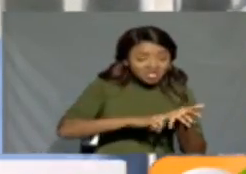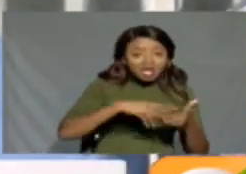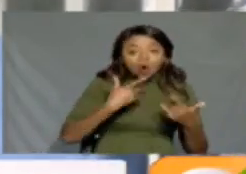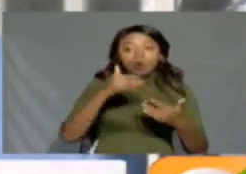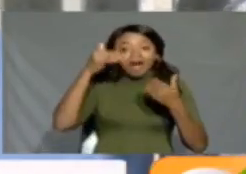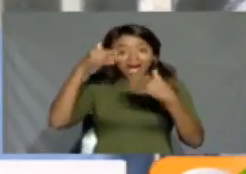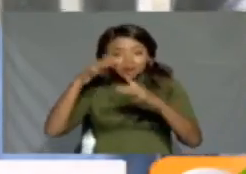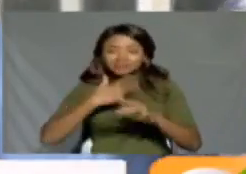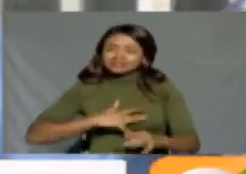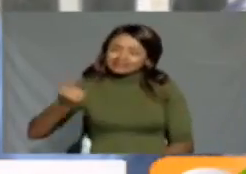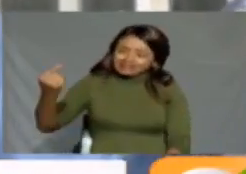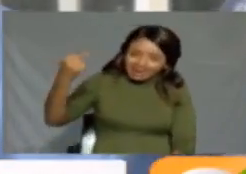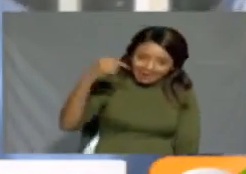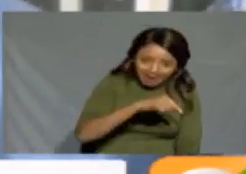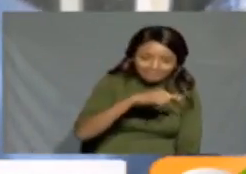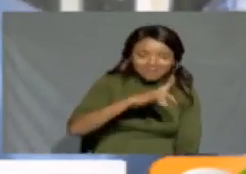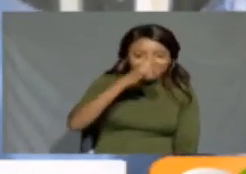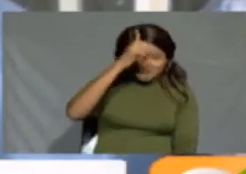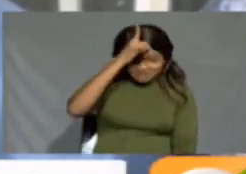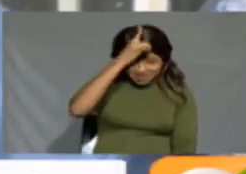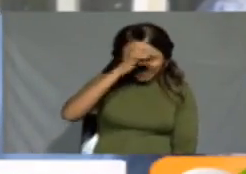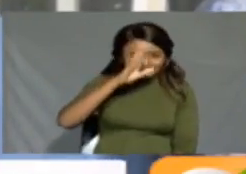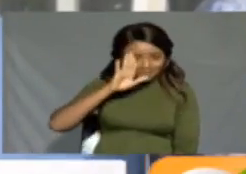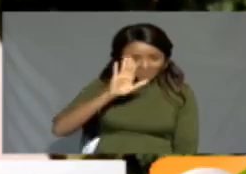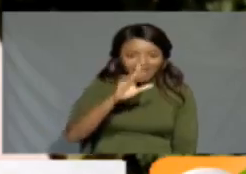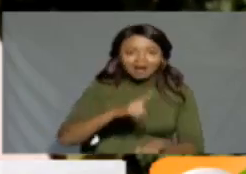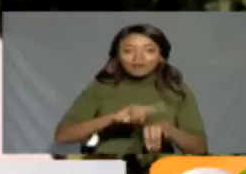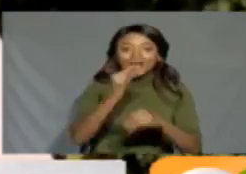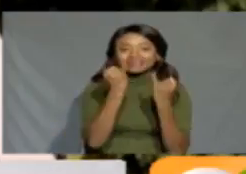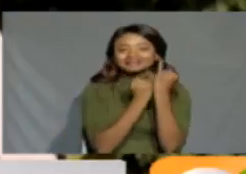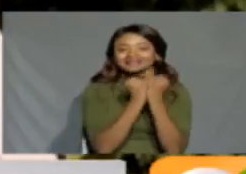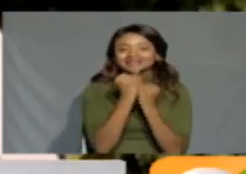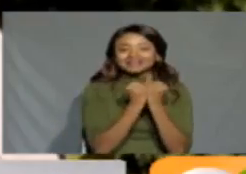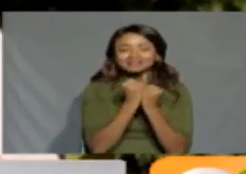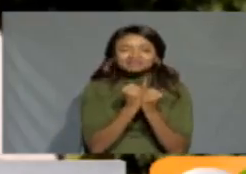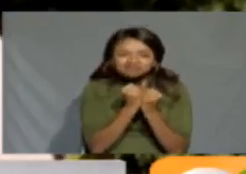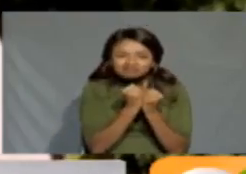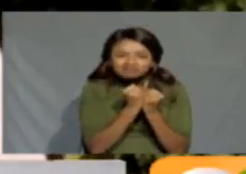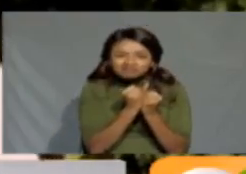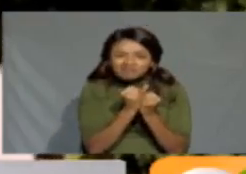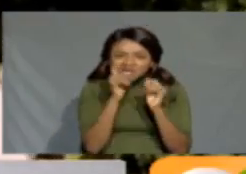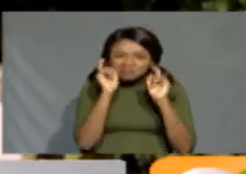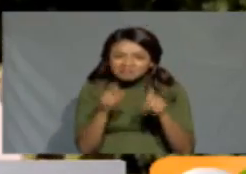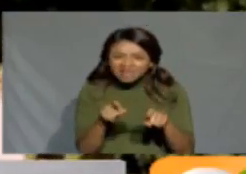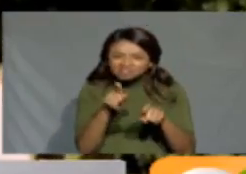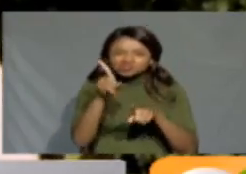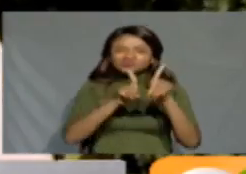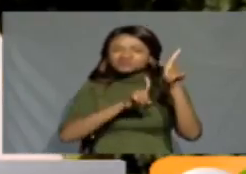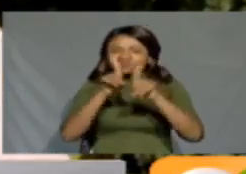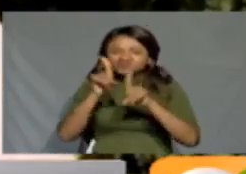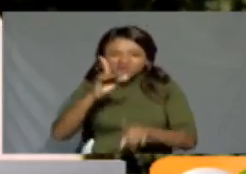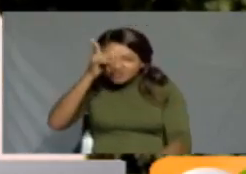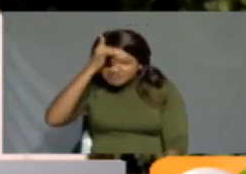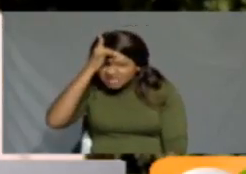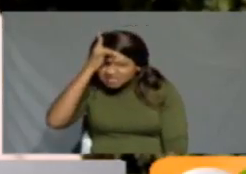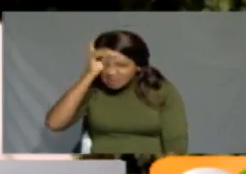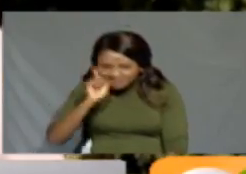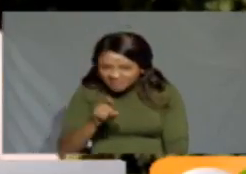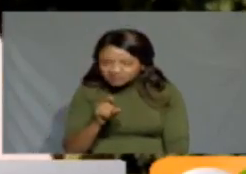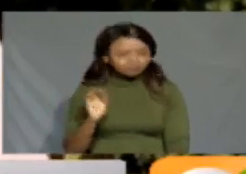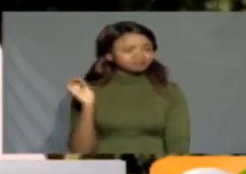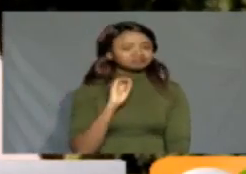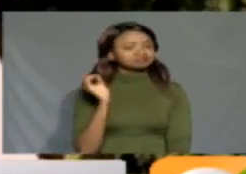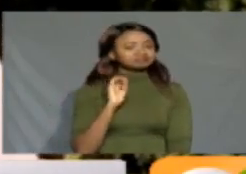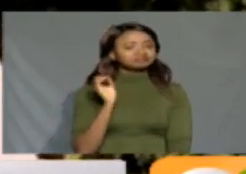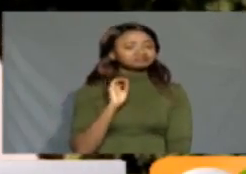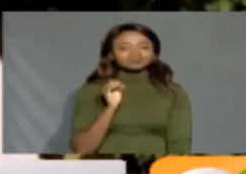wakuja wahesabiwe nyumbani kuanzia Jumamosi. Sio lazima mtu asafiri kutoka maeneo moja hadi